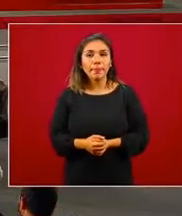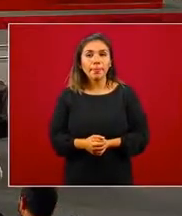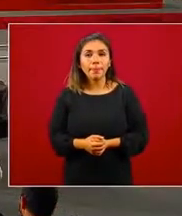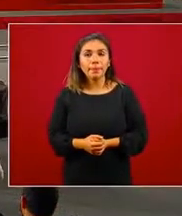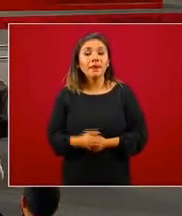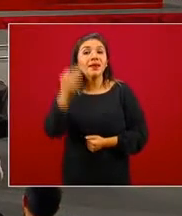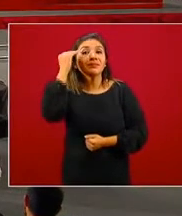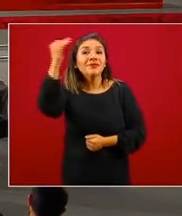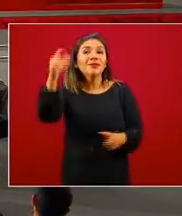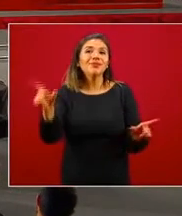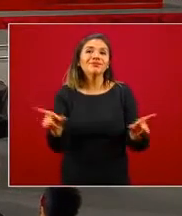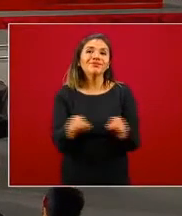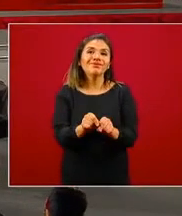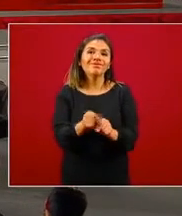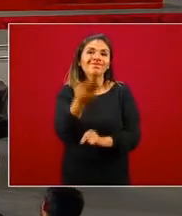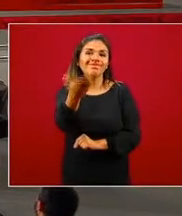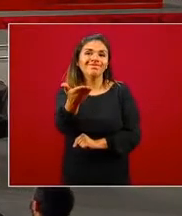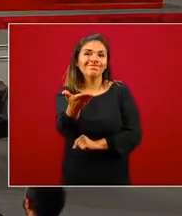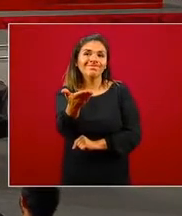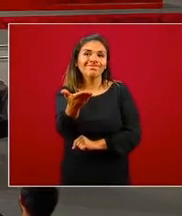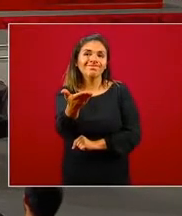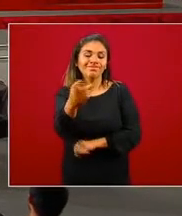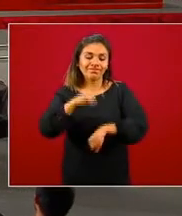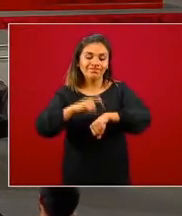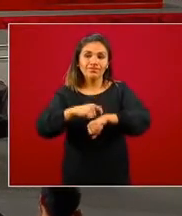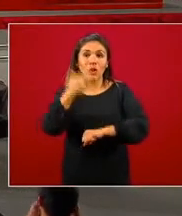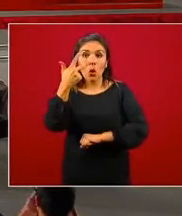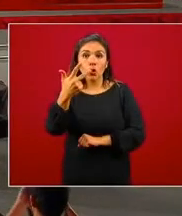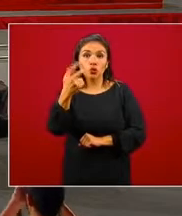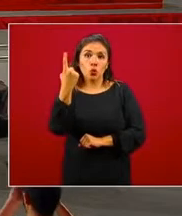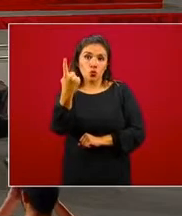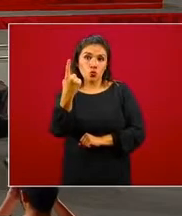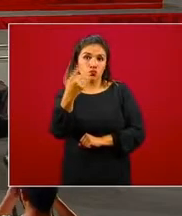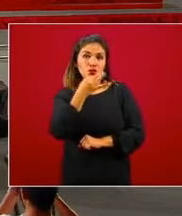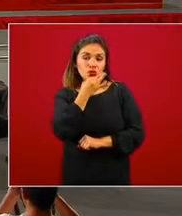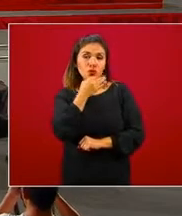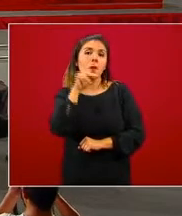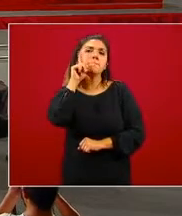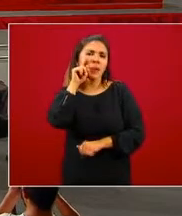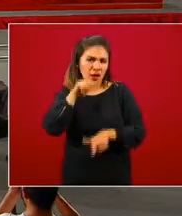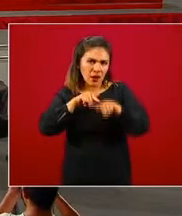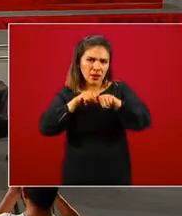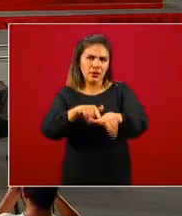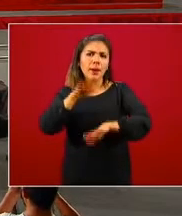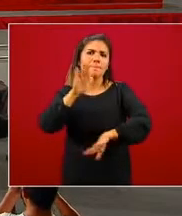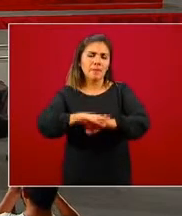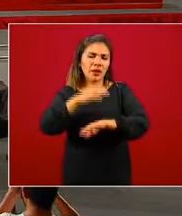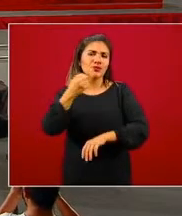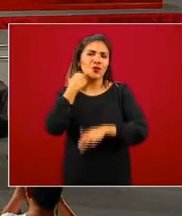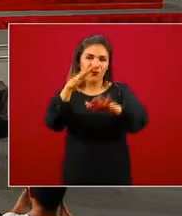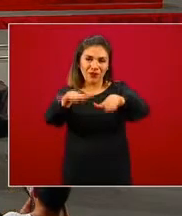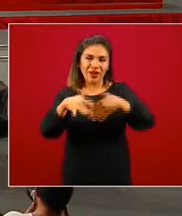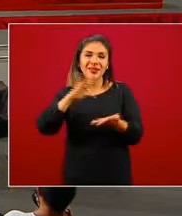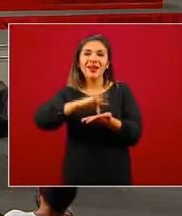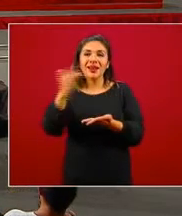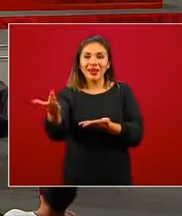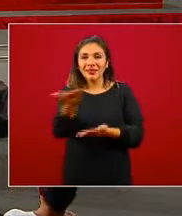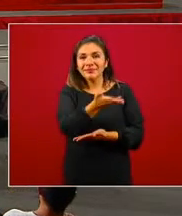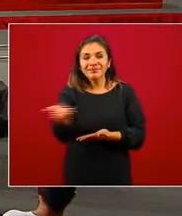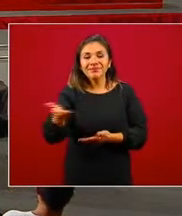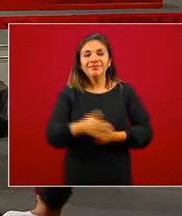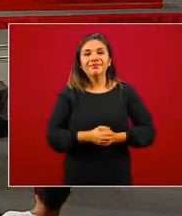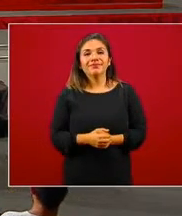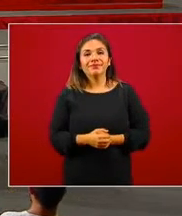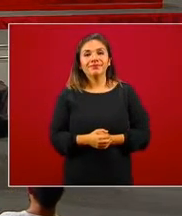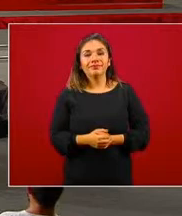you. Thank you. Our time is up, Mr. Carlos. It's 8:01, but tomorrow we will continue with our press